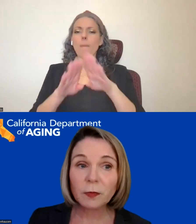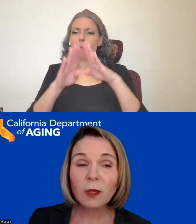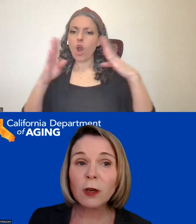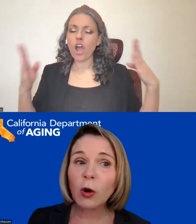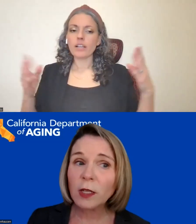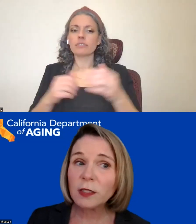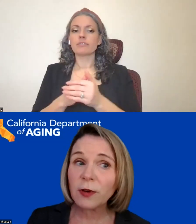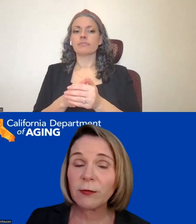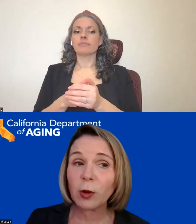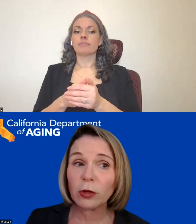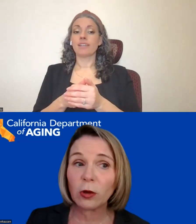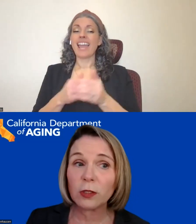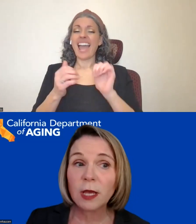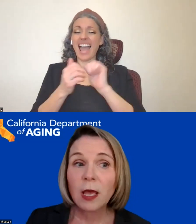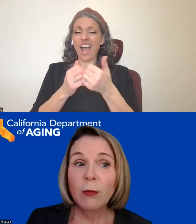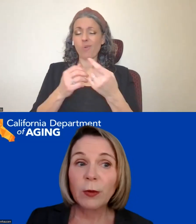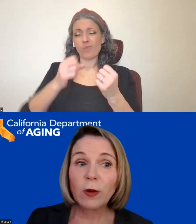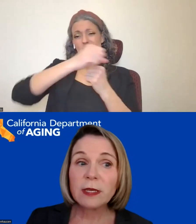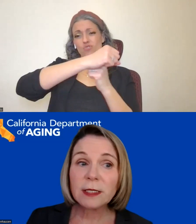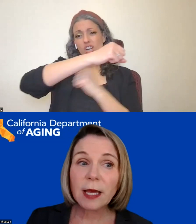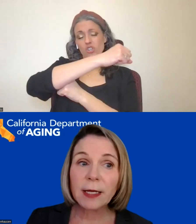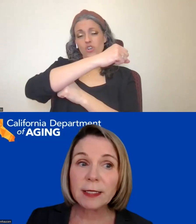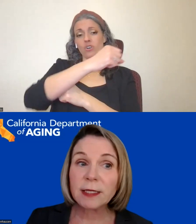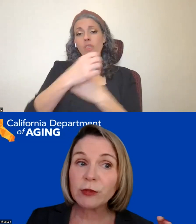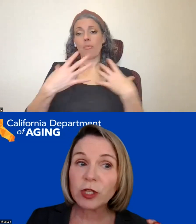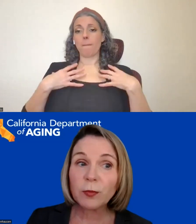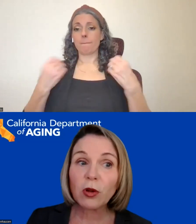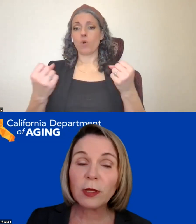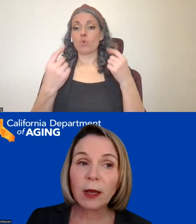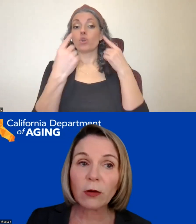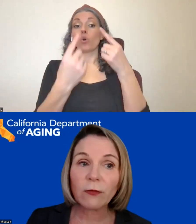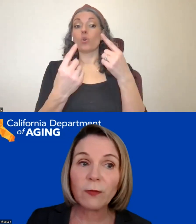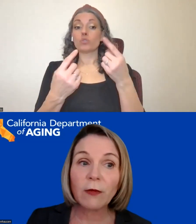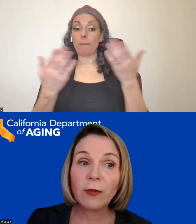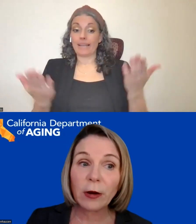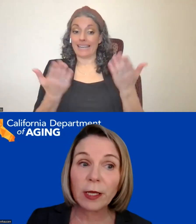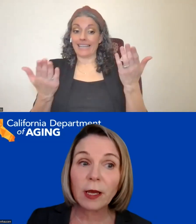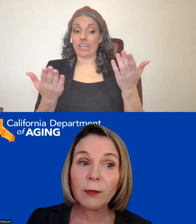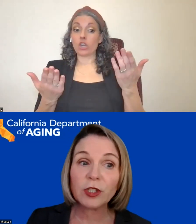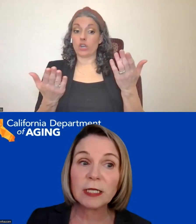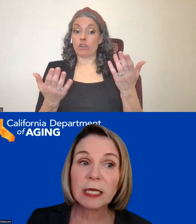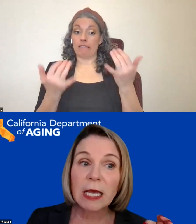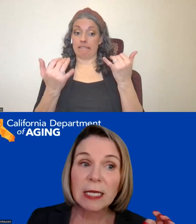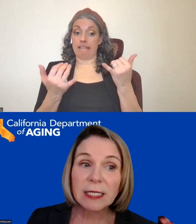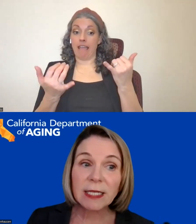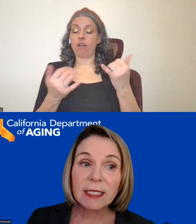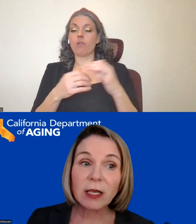initiatives across the 5 bold goals. But what this slide is I'm just pulling out a very